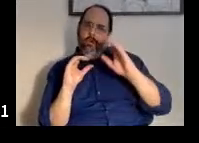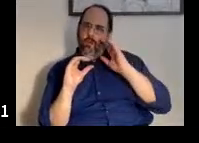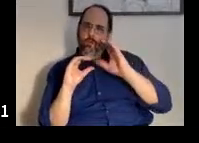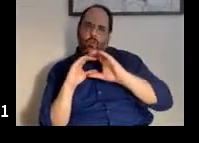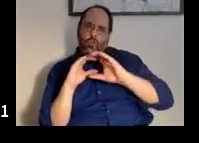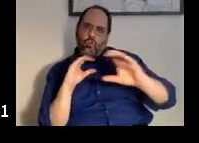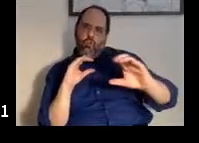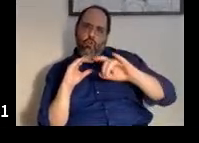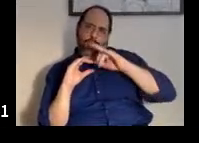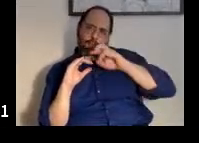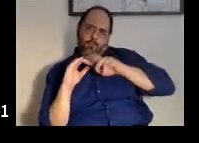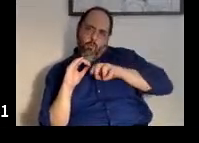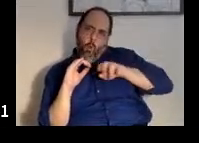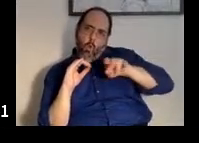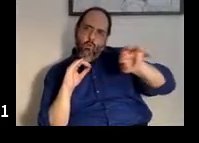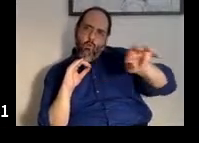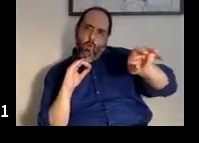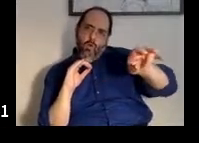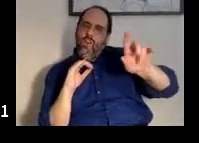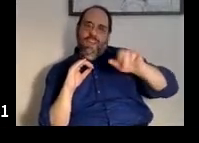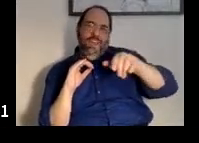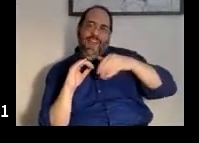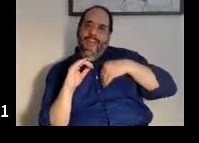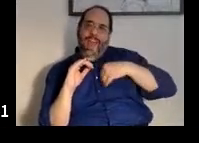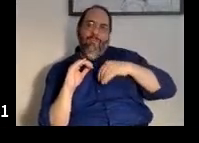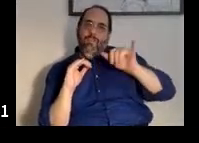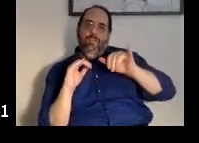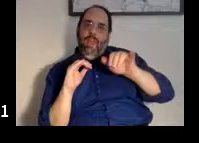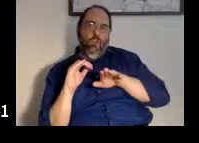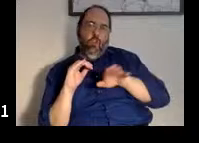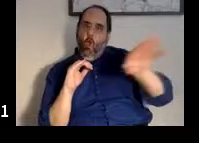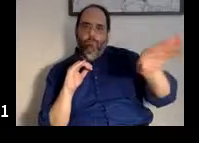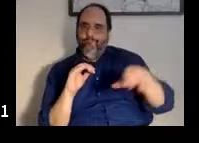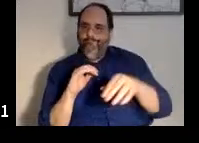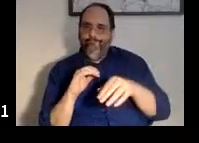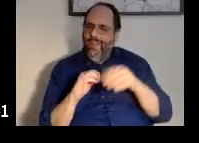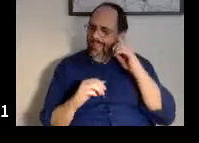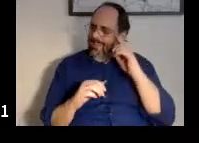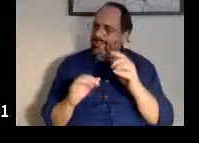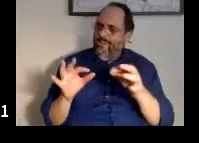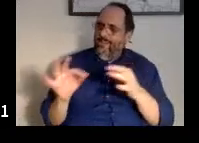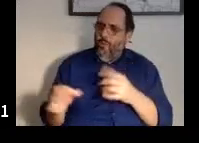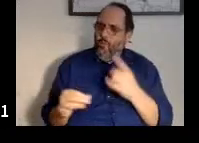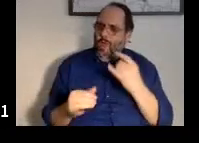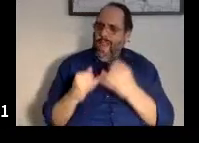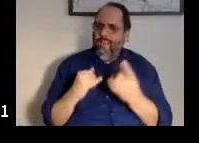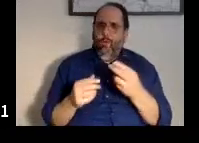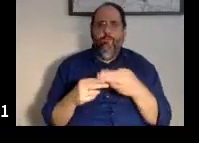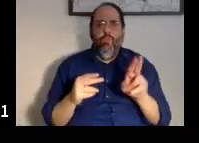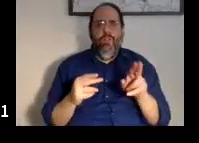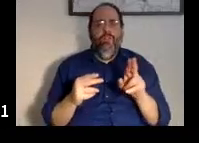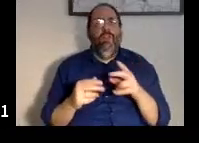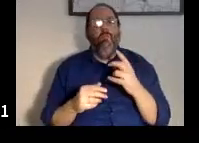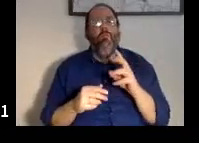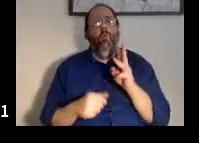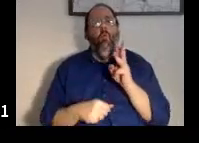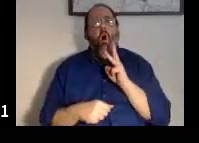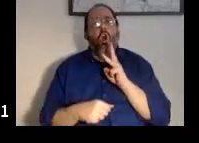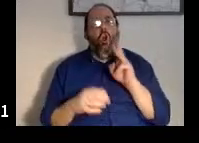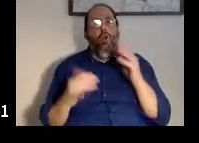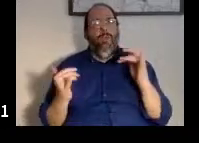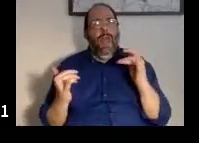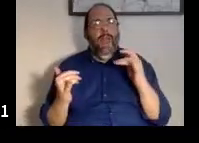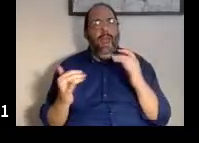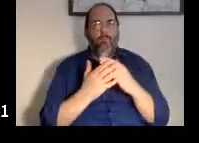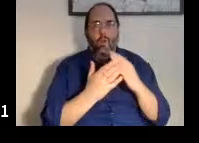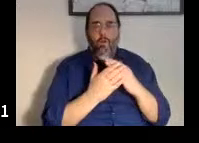to maintain the maximum slope. I think I'll go into one last one here real quickly, and that was water play components.